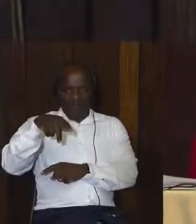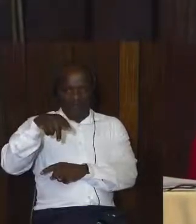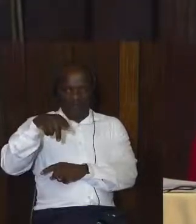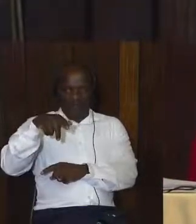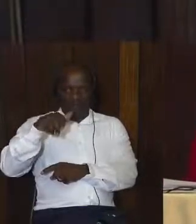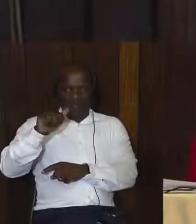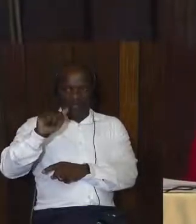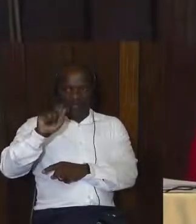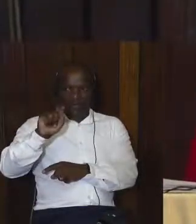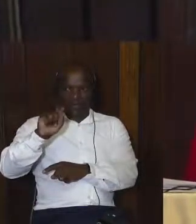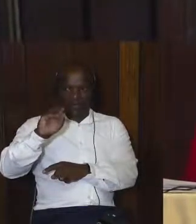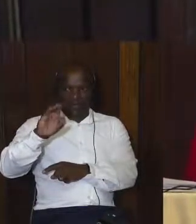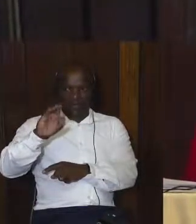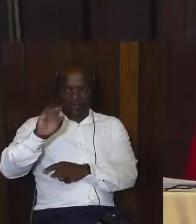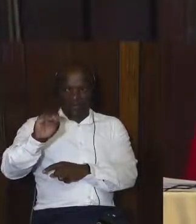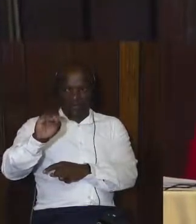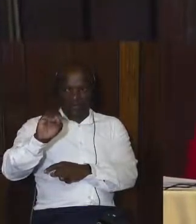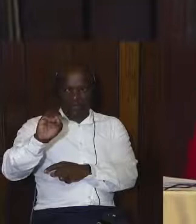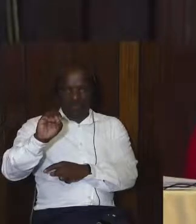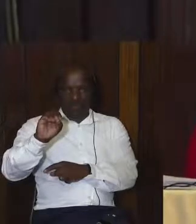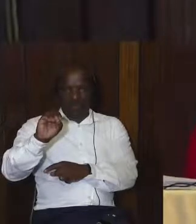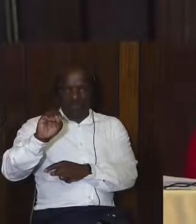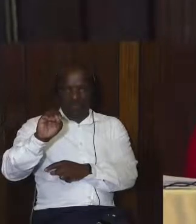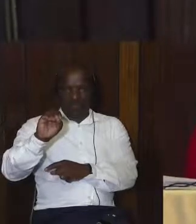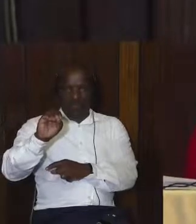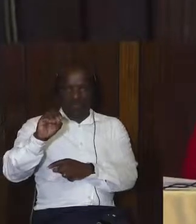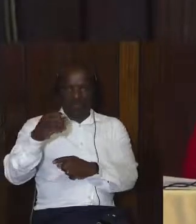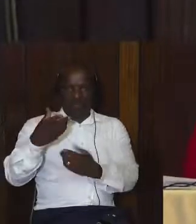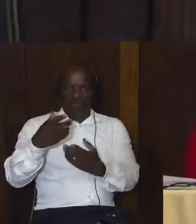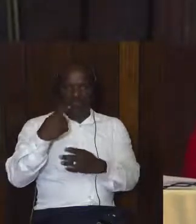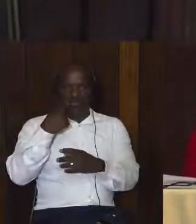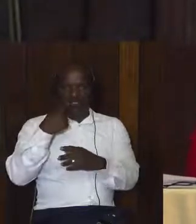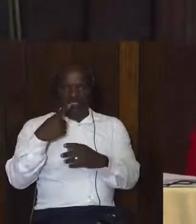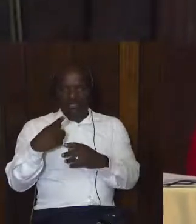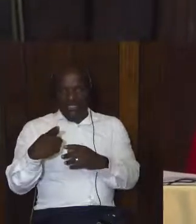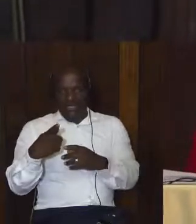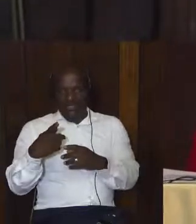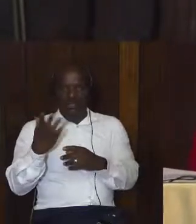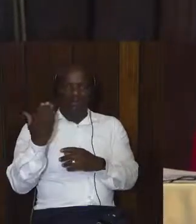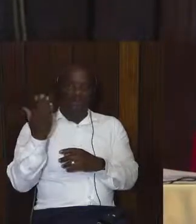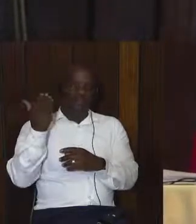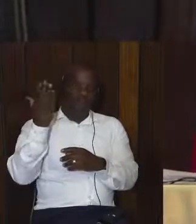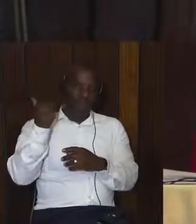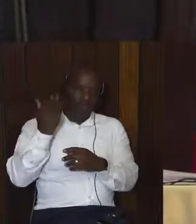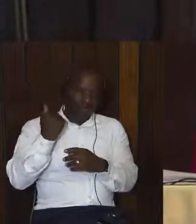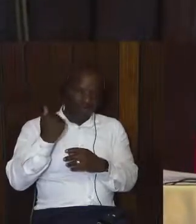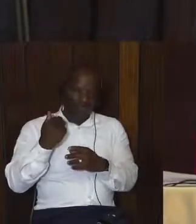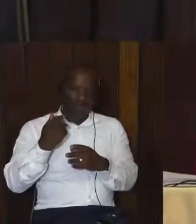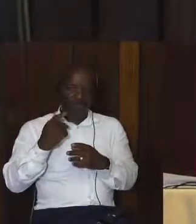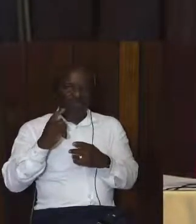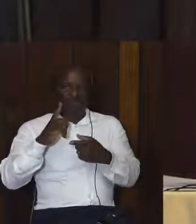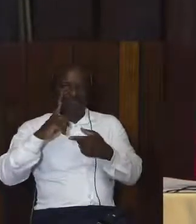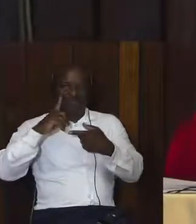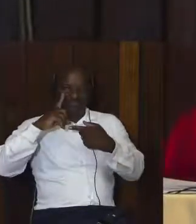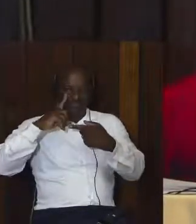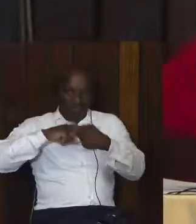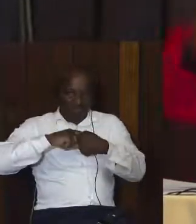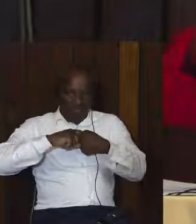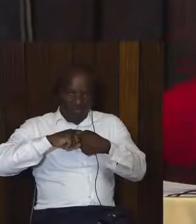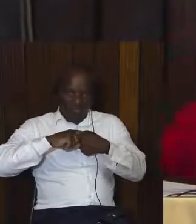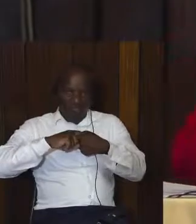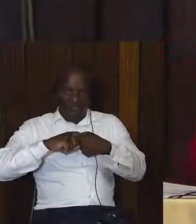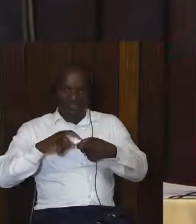it's still coming. At some stage, we were told about there was an interdict. At some point, we were told that you